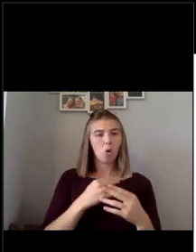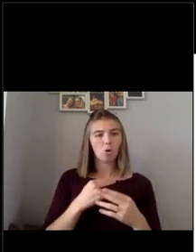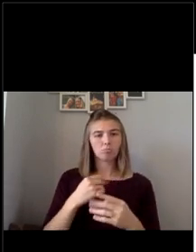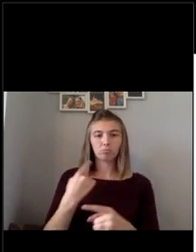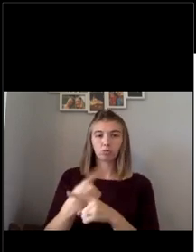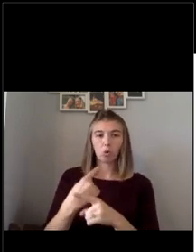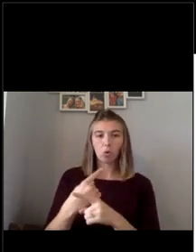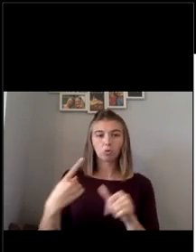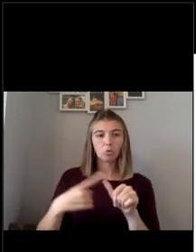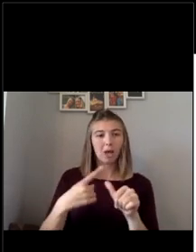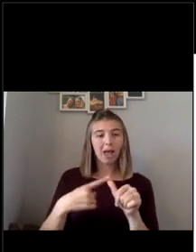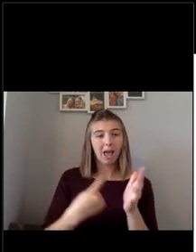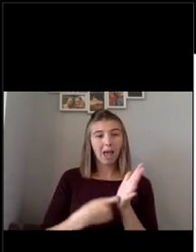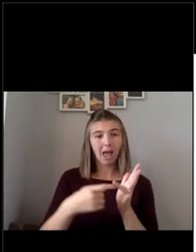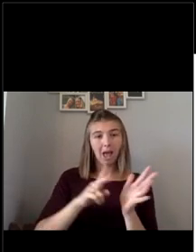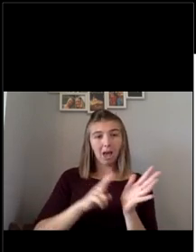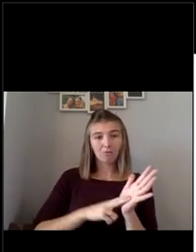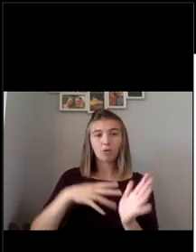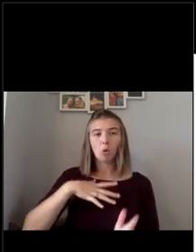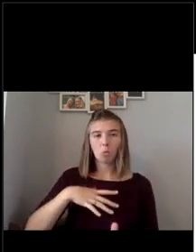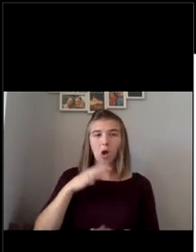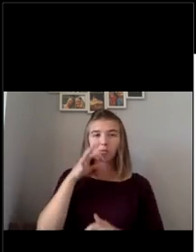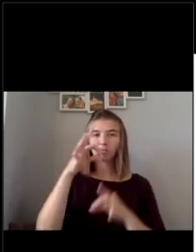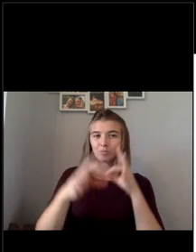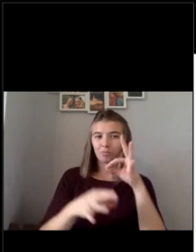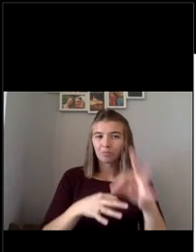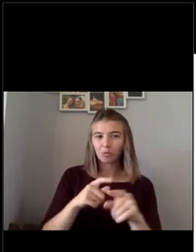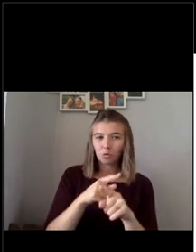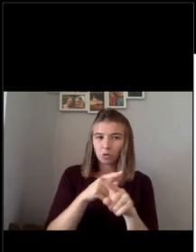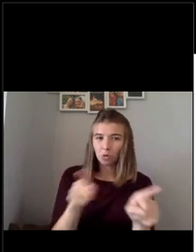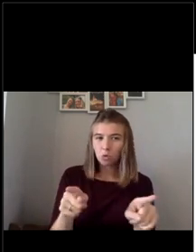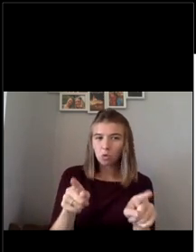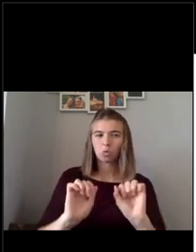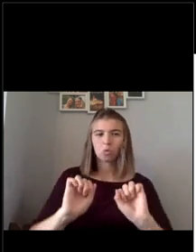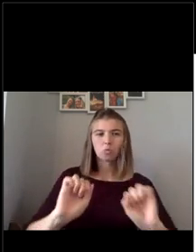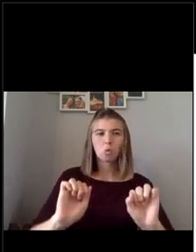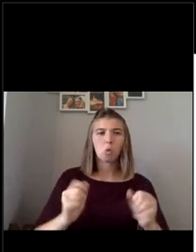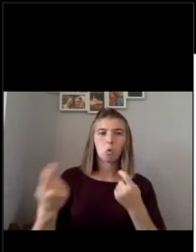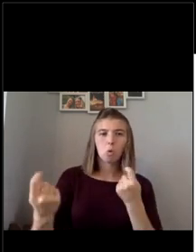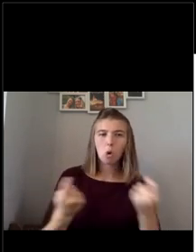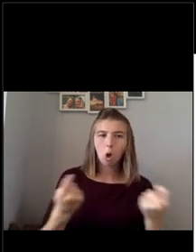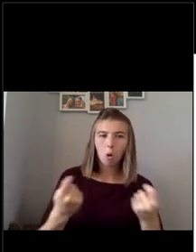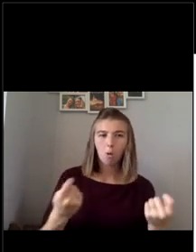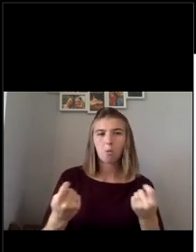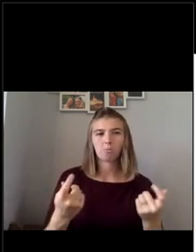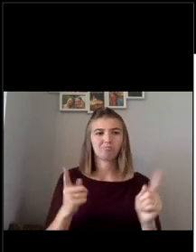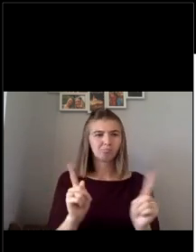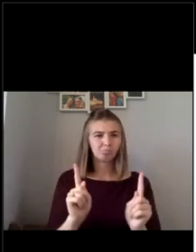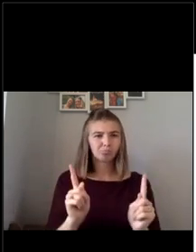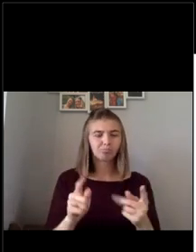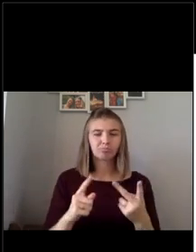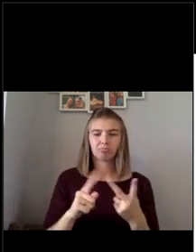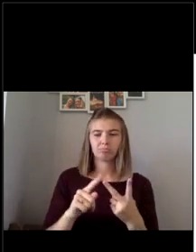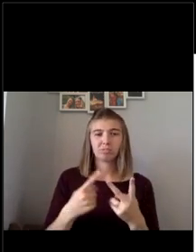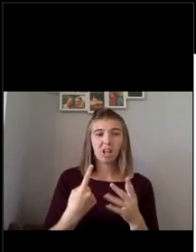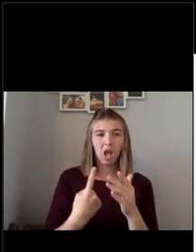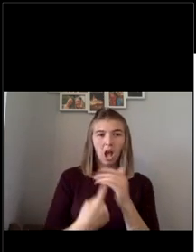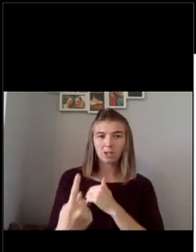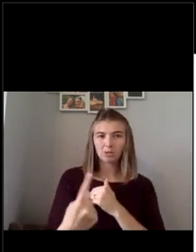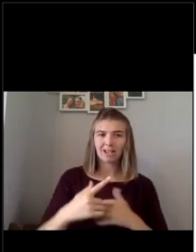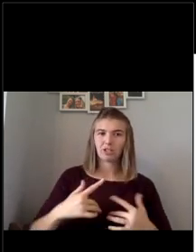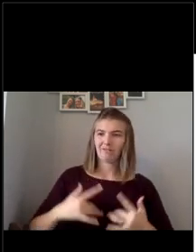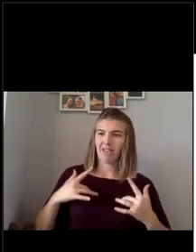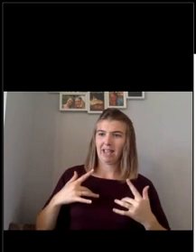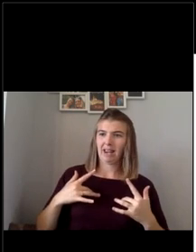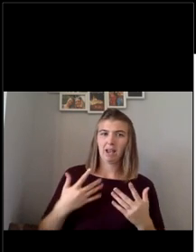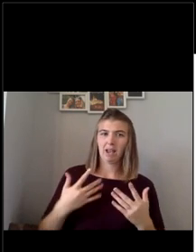you and the ways that you cope, or things that help you to avoid the feelings of isolation. So very